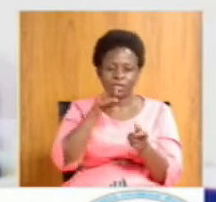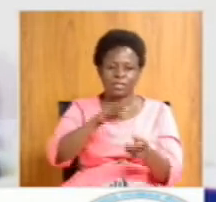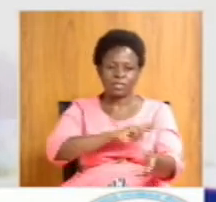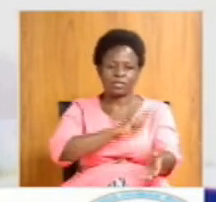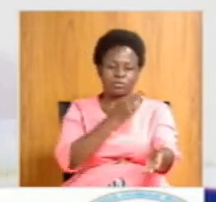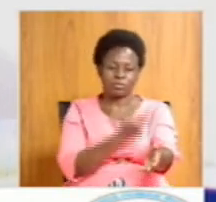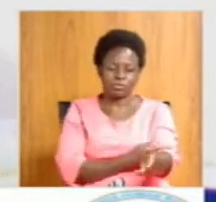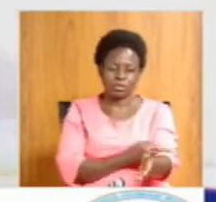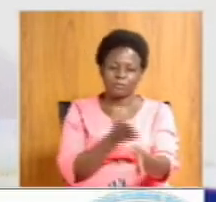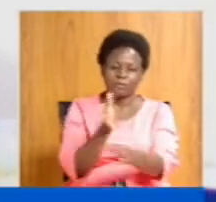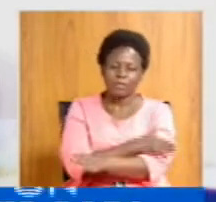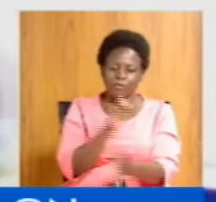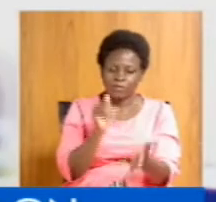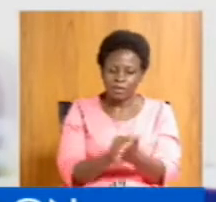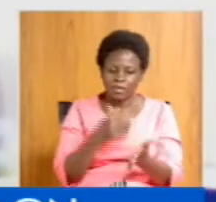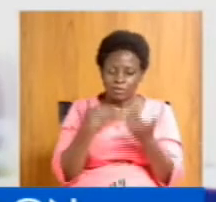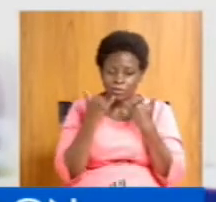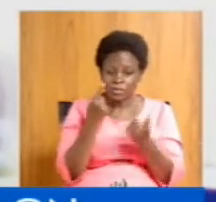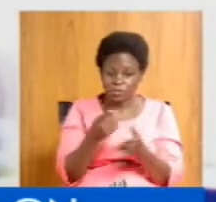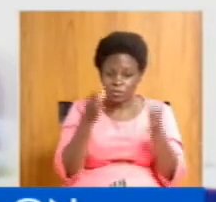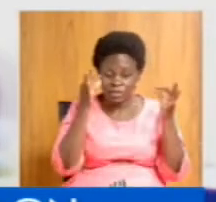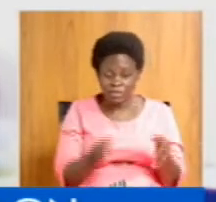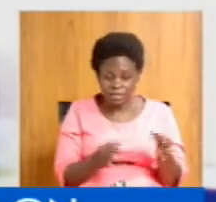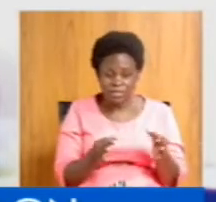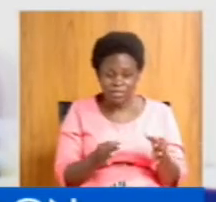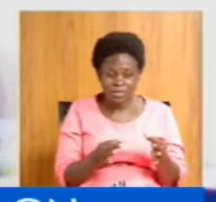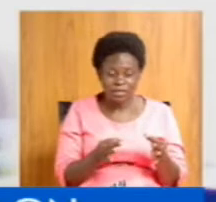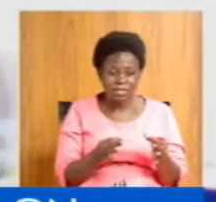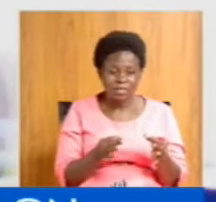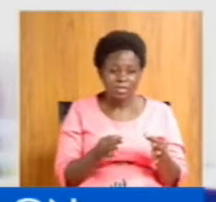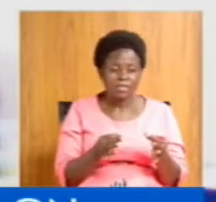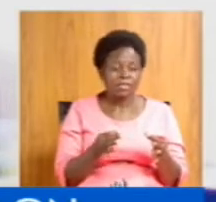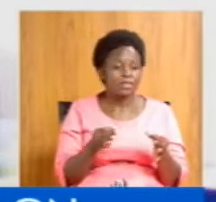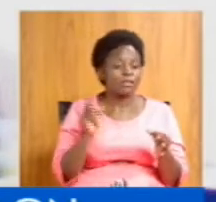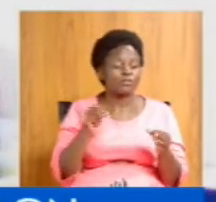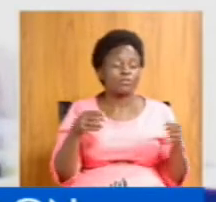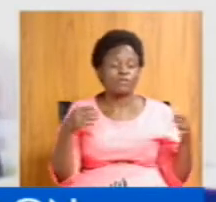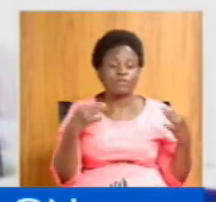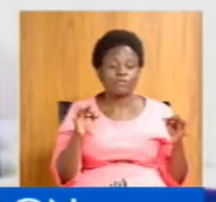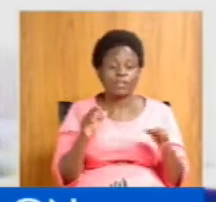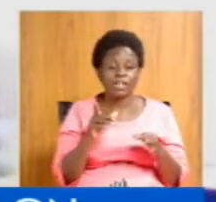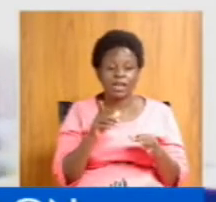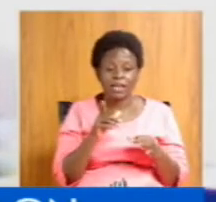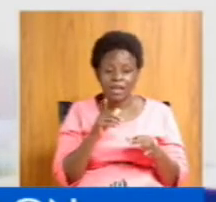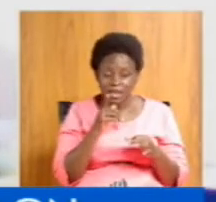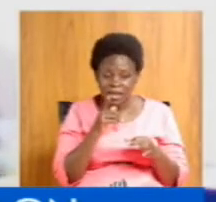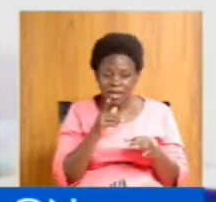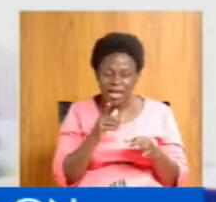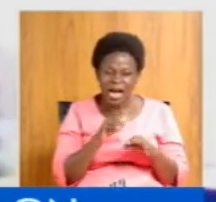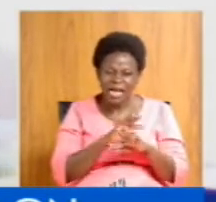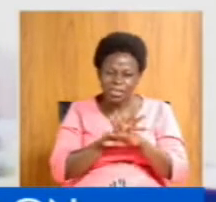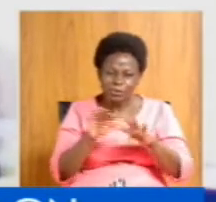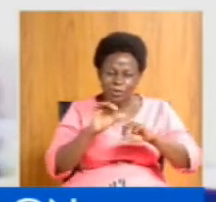but before that let me tell you one thing is that there is no free lunch there is no free as